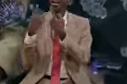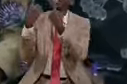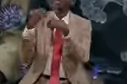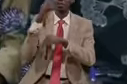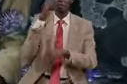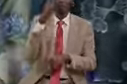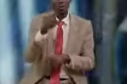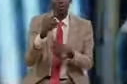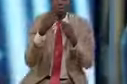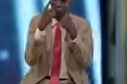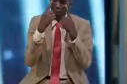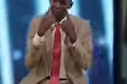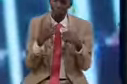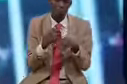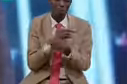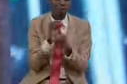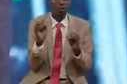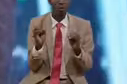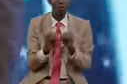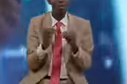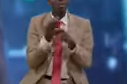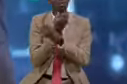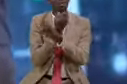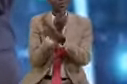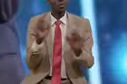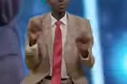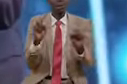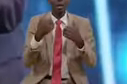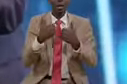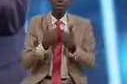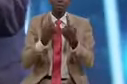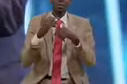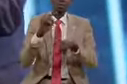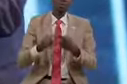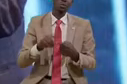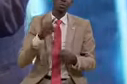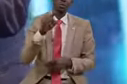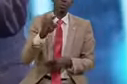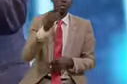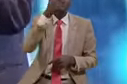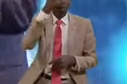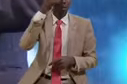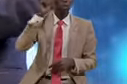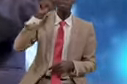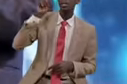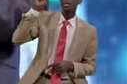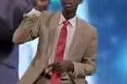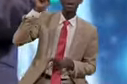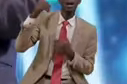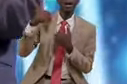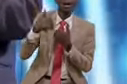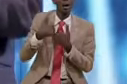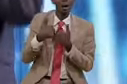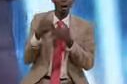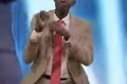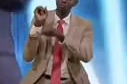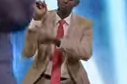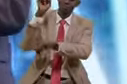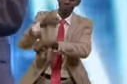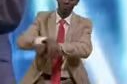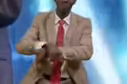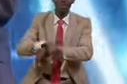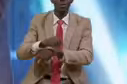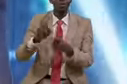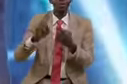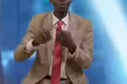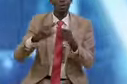Weep not. Redemption has come. Because he has prevailed to